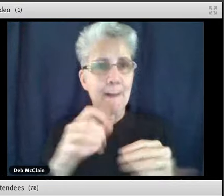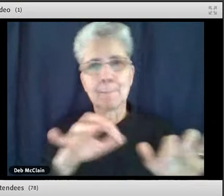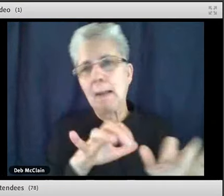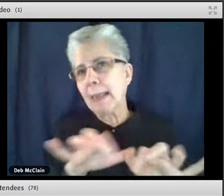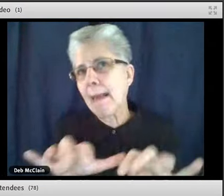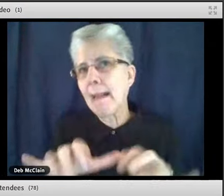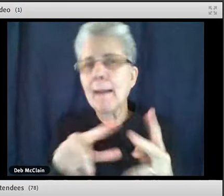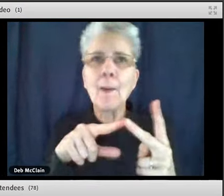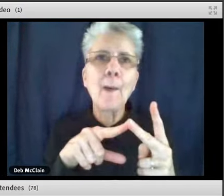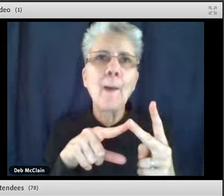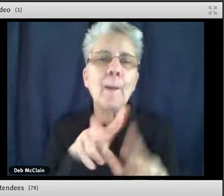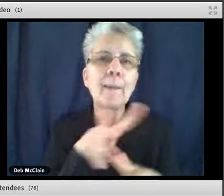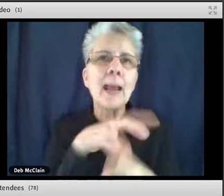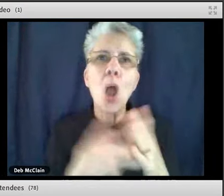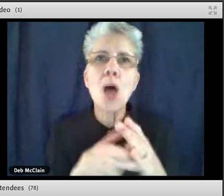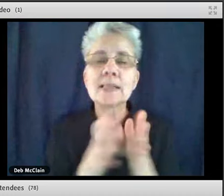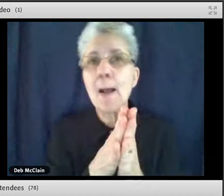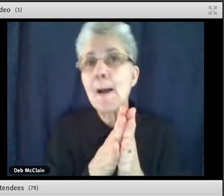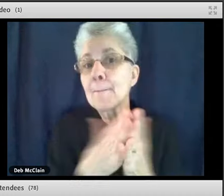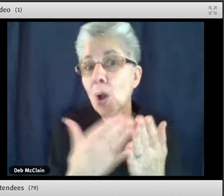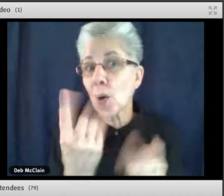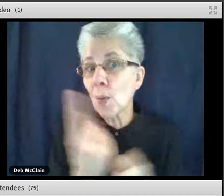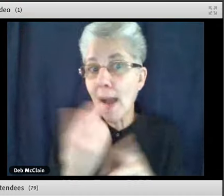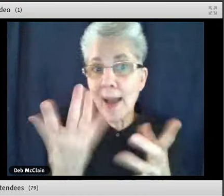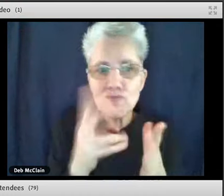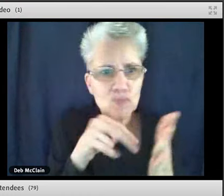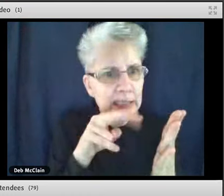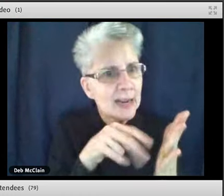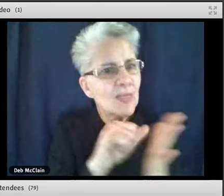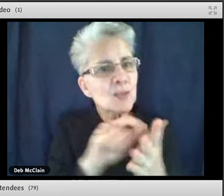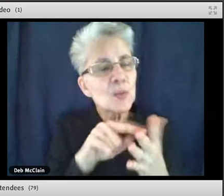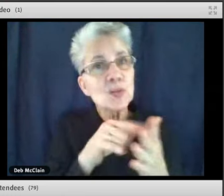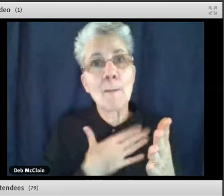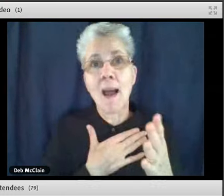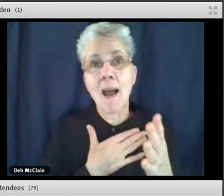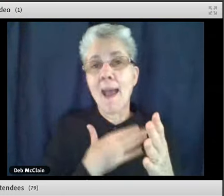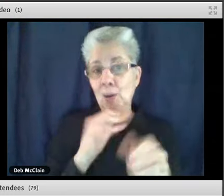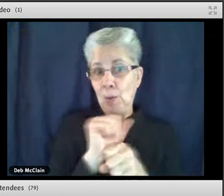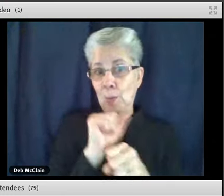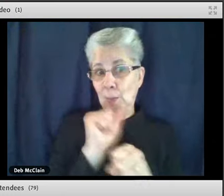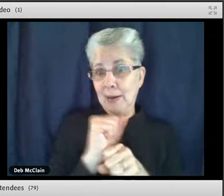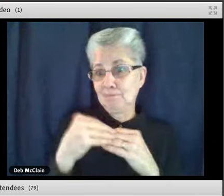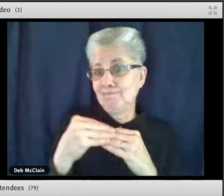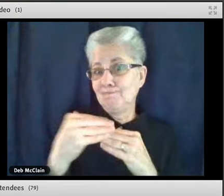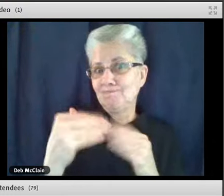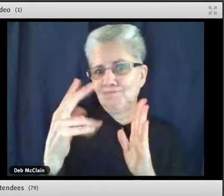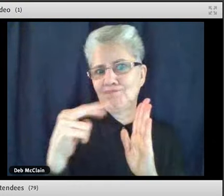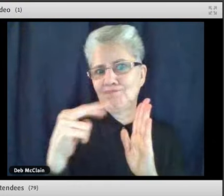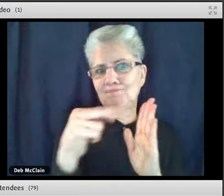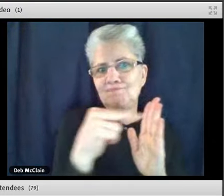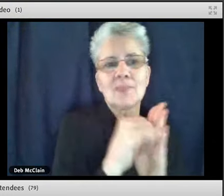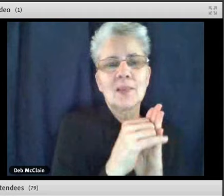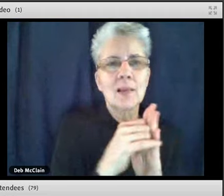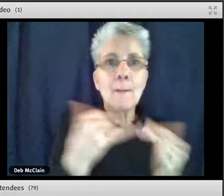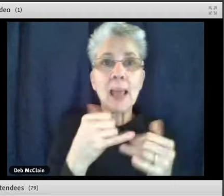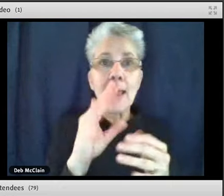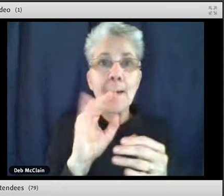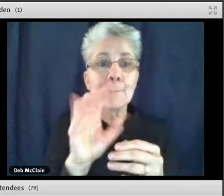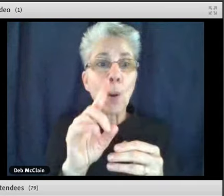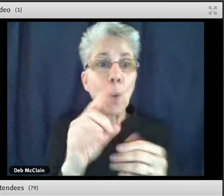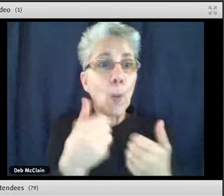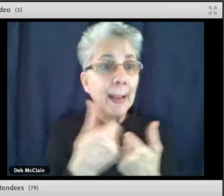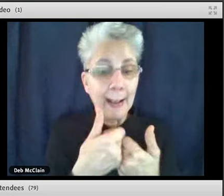chat window. You can chat. There may be something you can do with that. And if you have severe anxiety, I mean, this is overwhelming to a